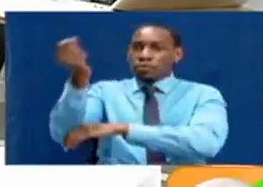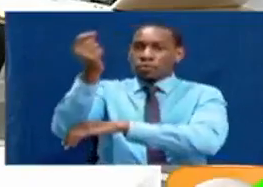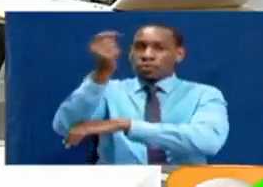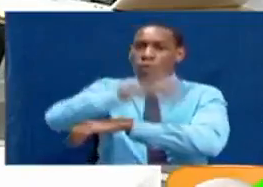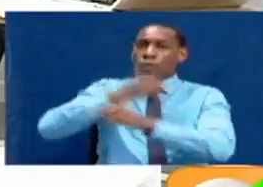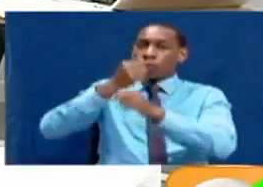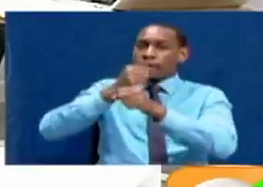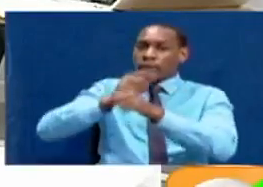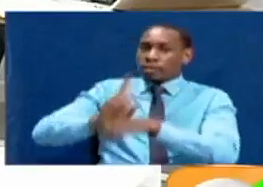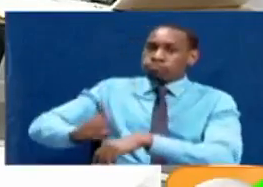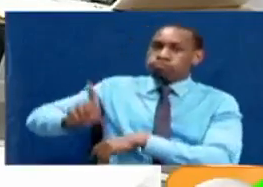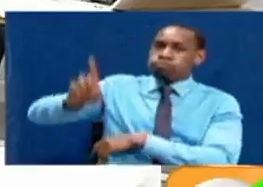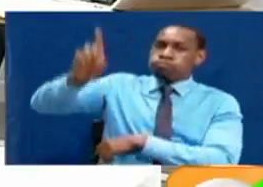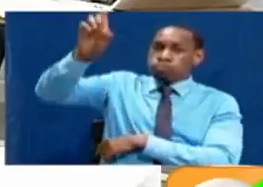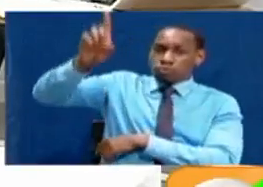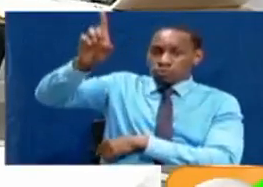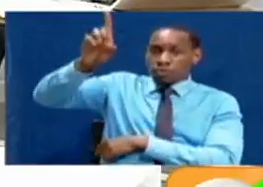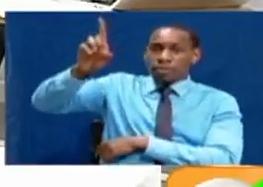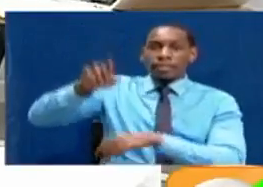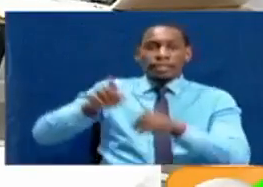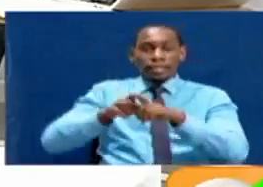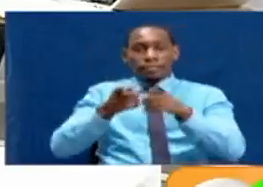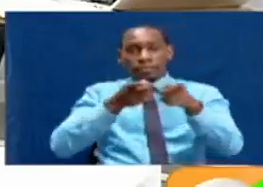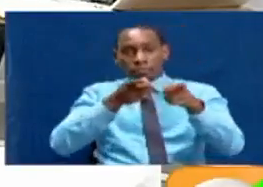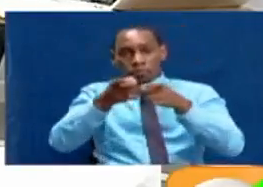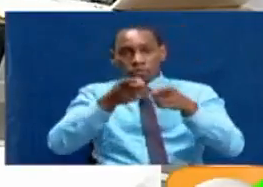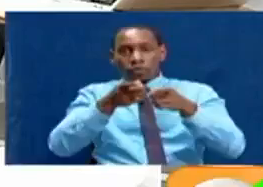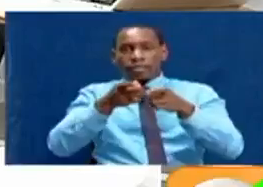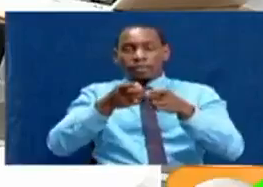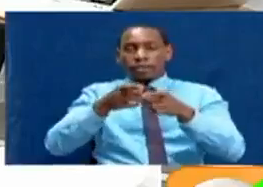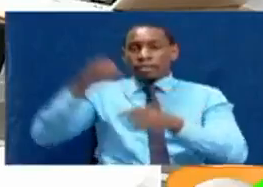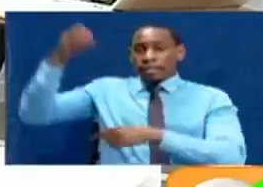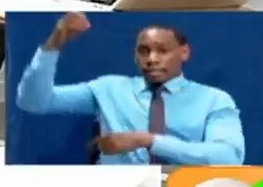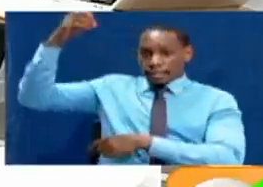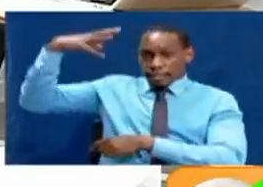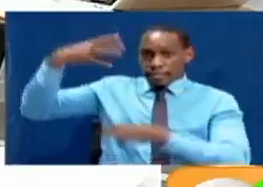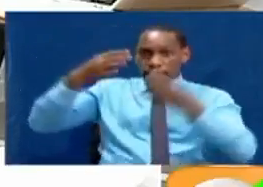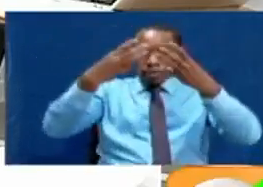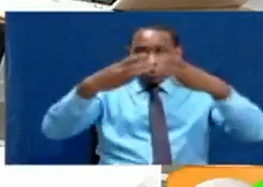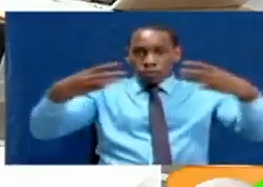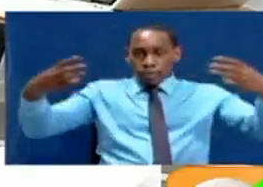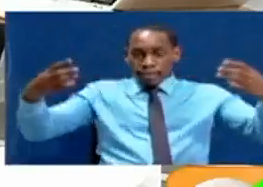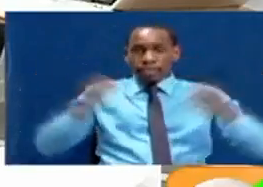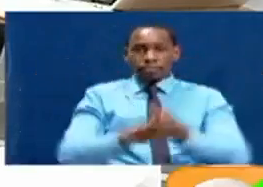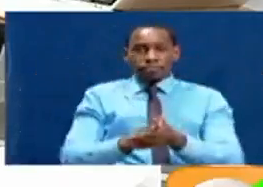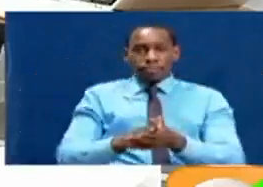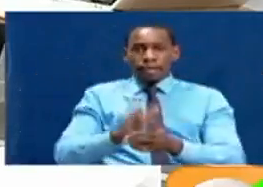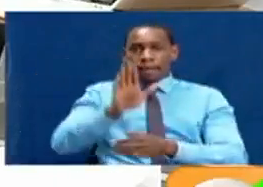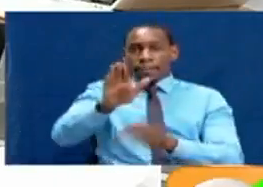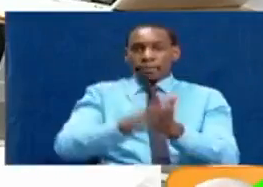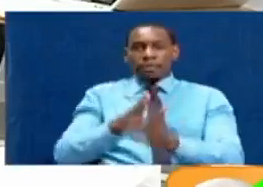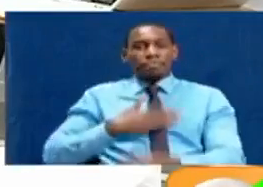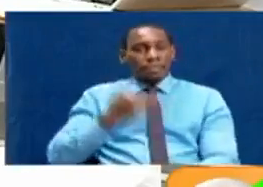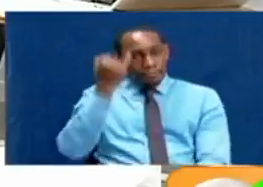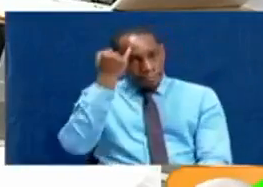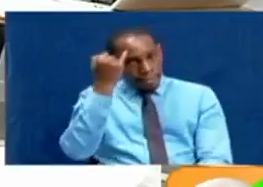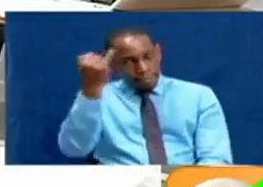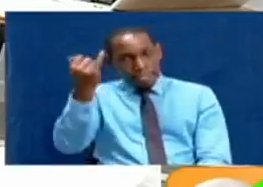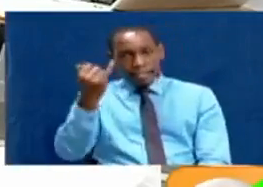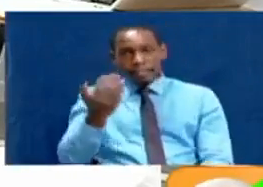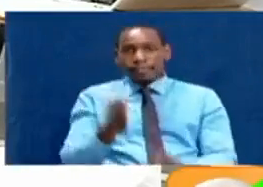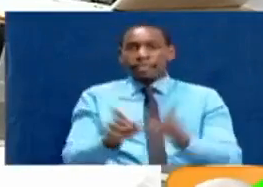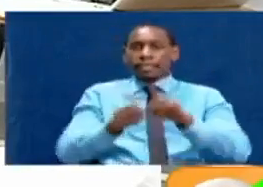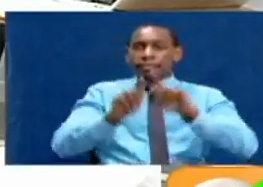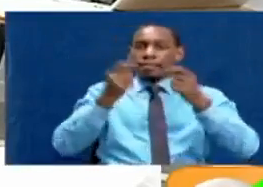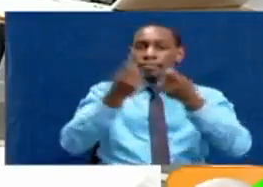suspended hundreds of feet above the ground and handling live electric conductors. Now, for you and I, it's an imagination, but for a team